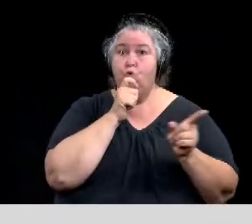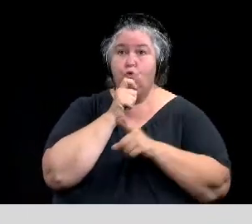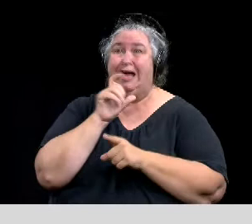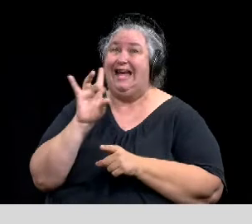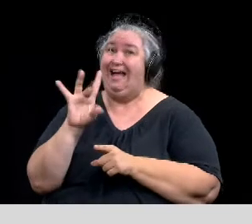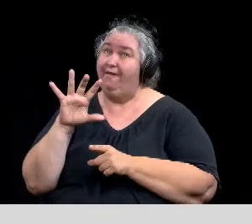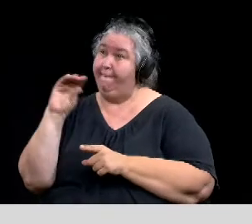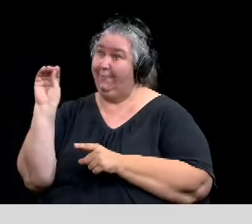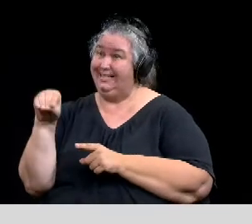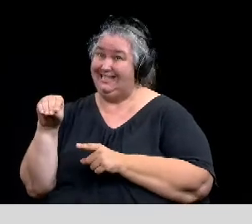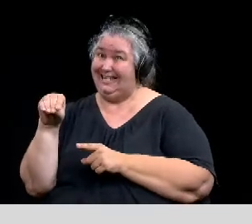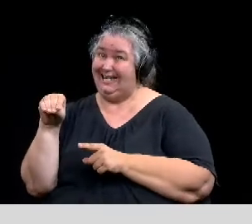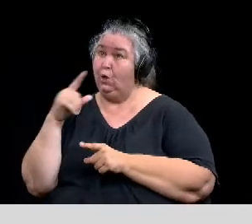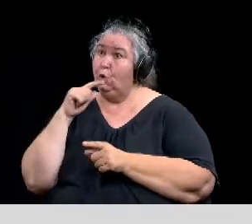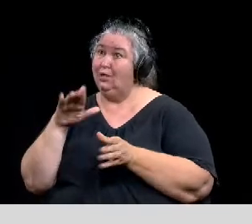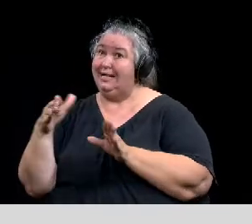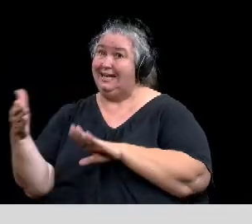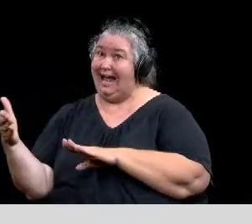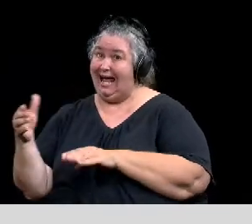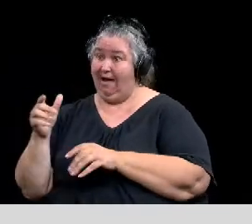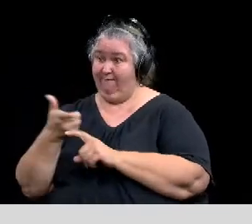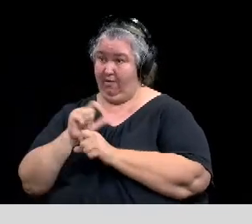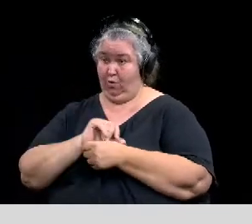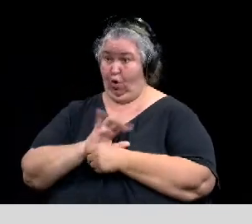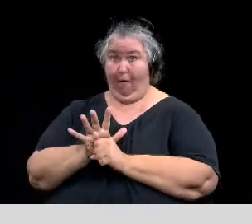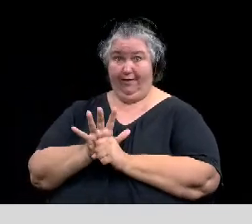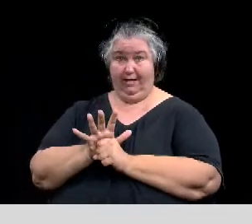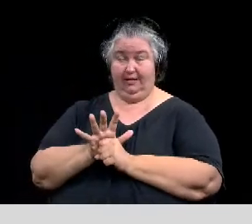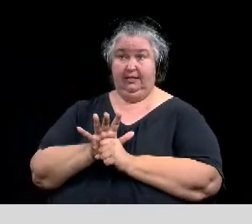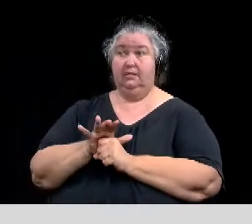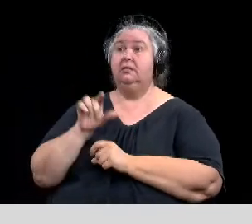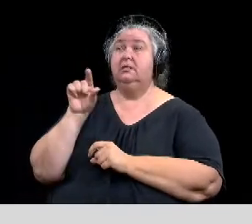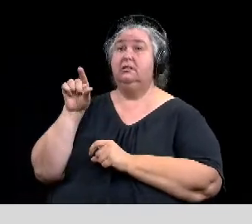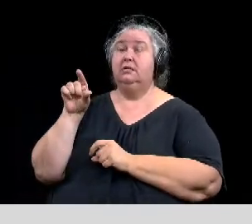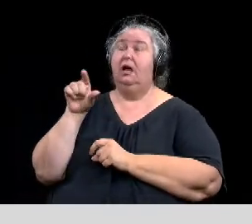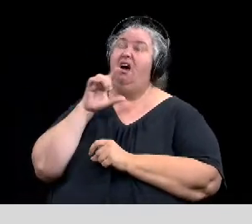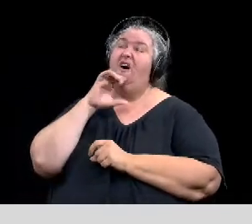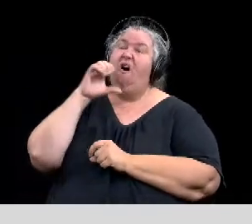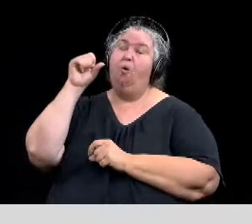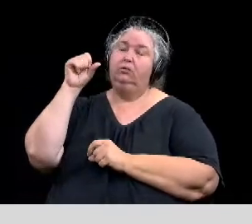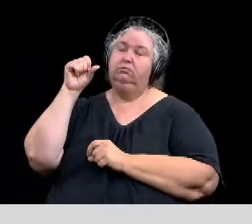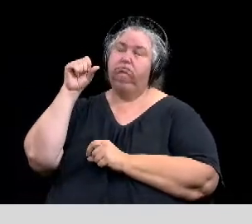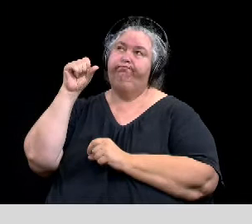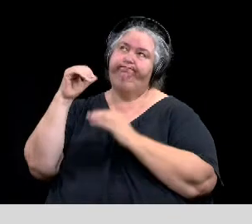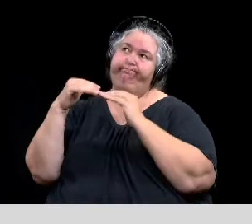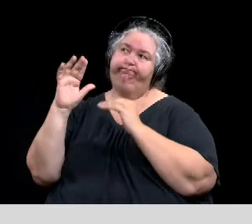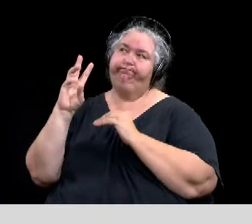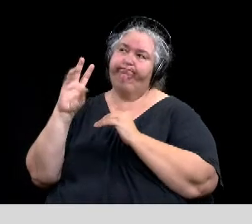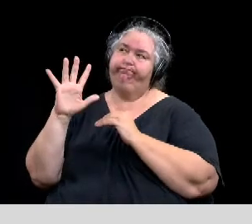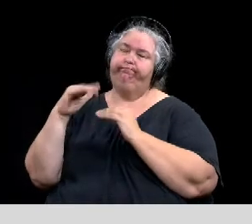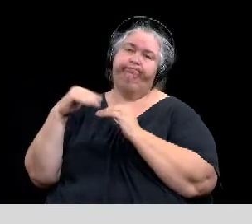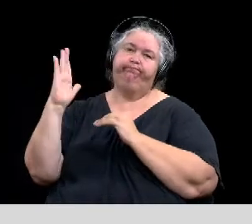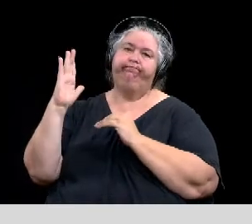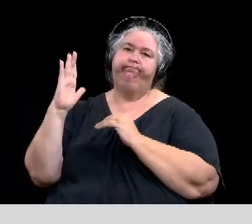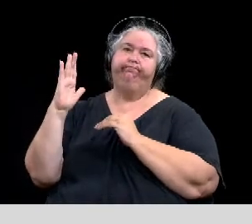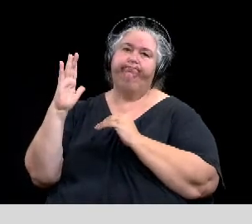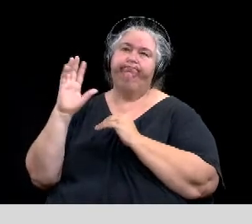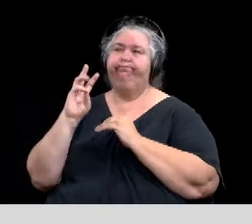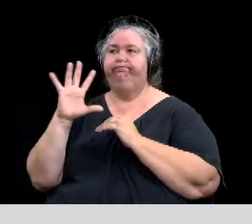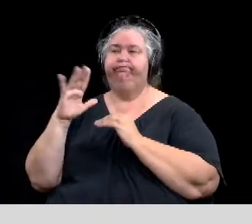85% of those who have died of COVID-19 in our community have been older than 60 years of